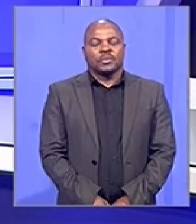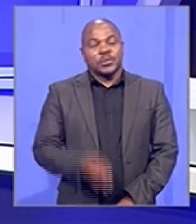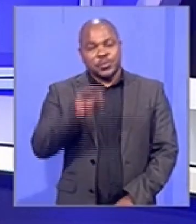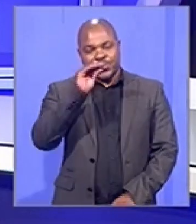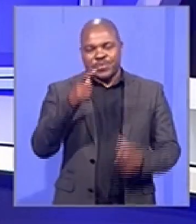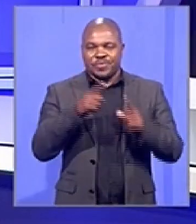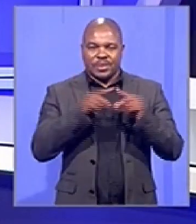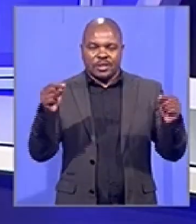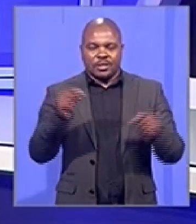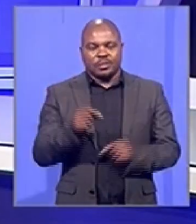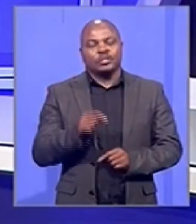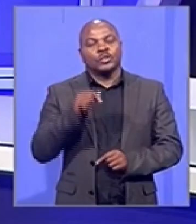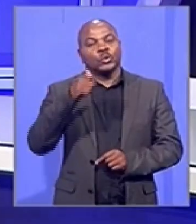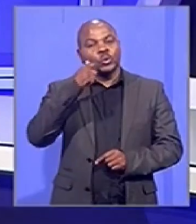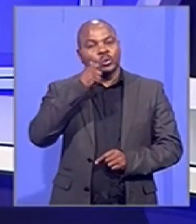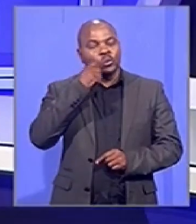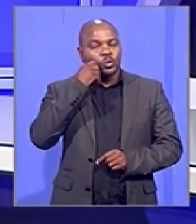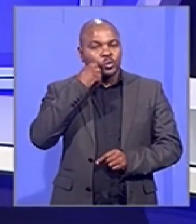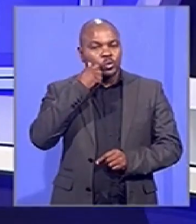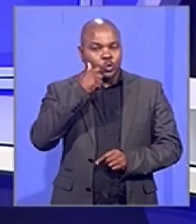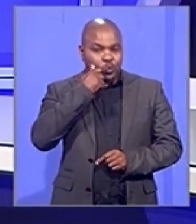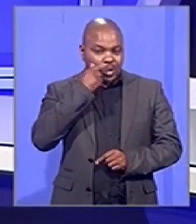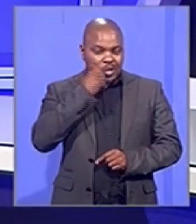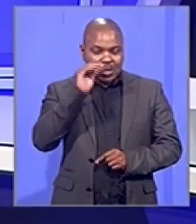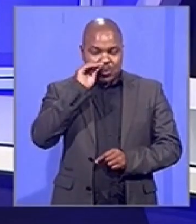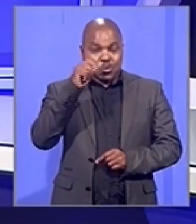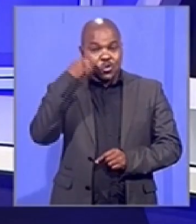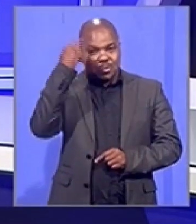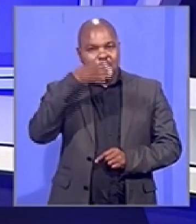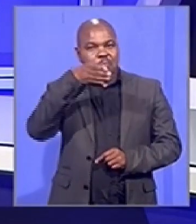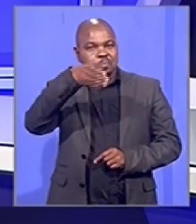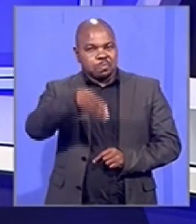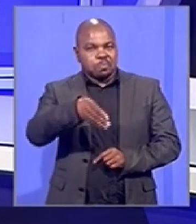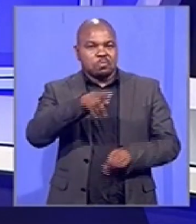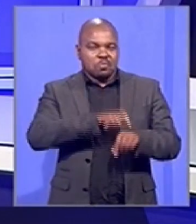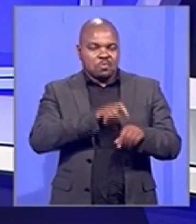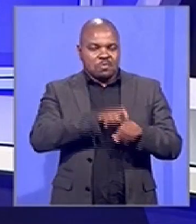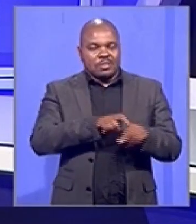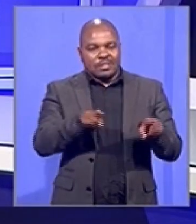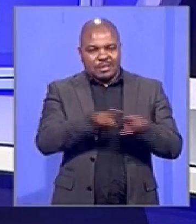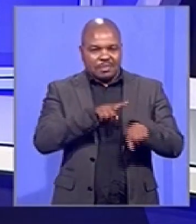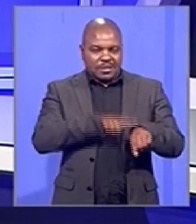mo di fella mona ditaba tsa Sesotho mme o se wa fetwa ke ditaba tsa Setswana ho sane